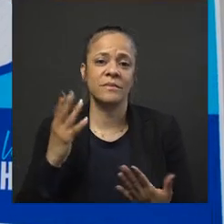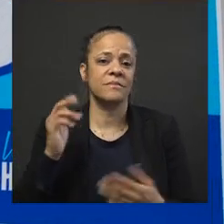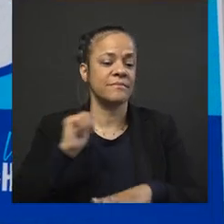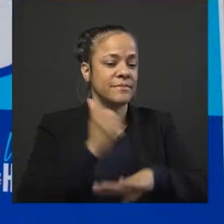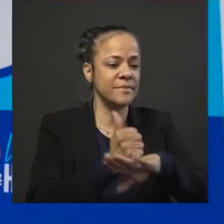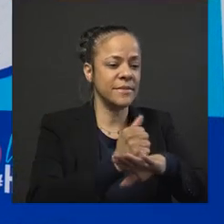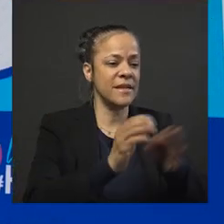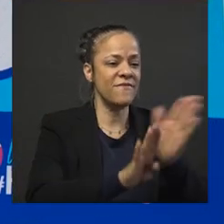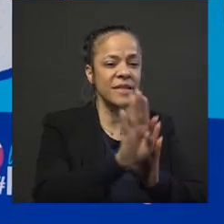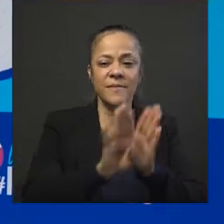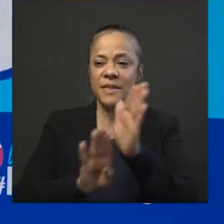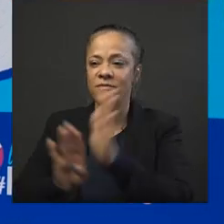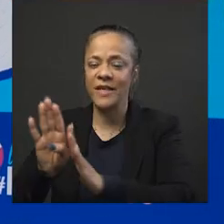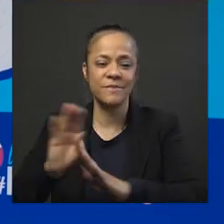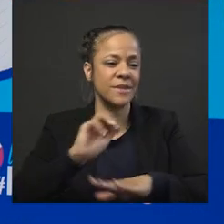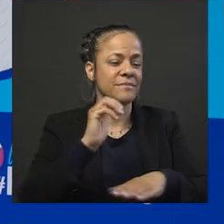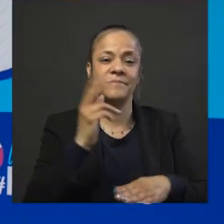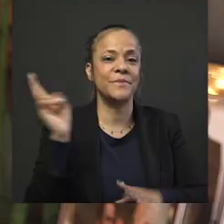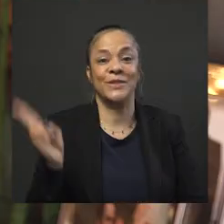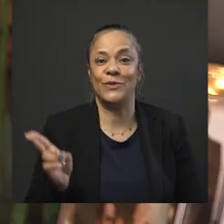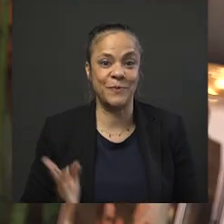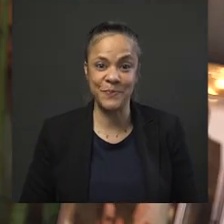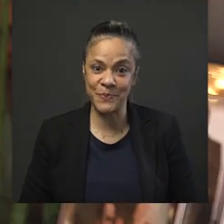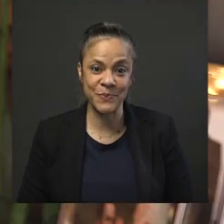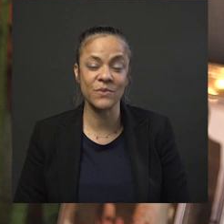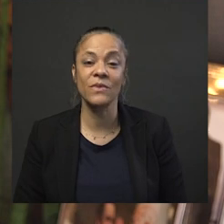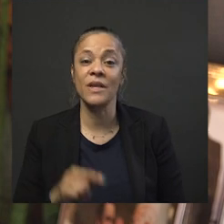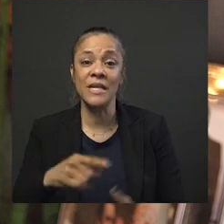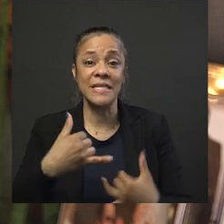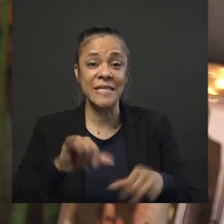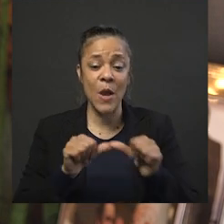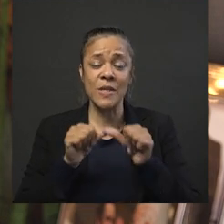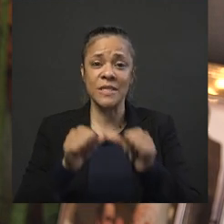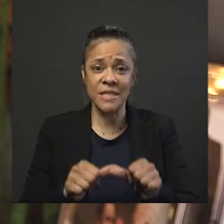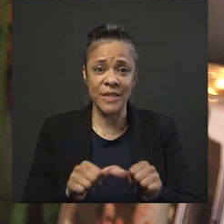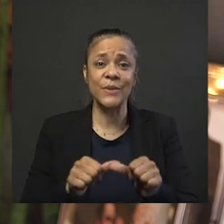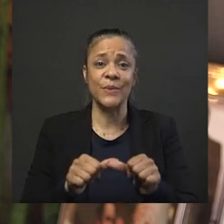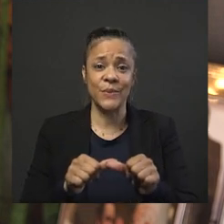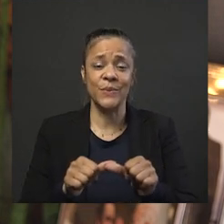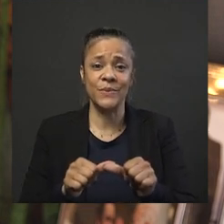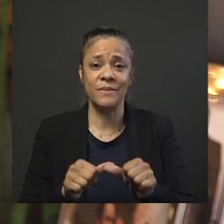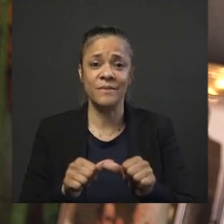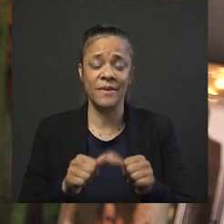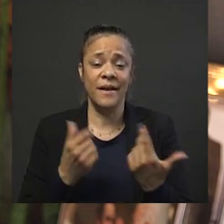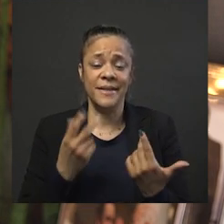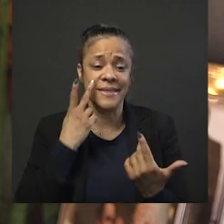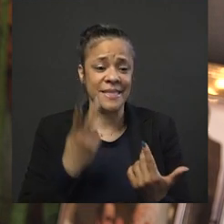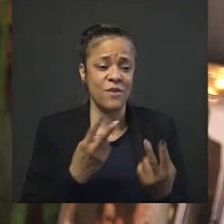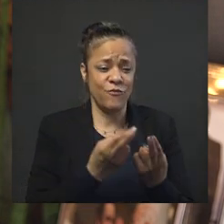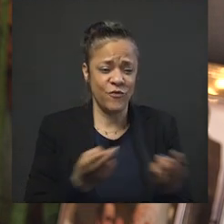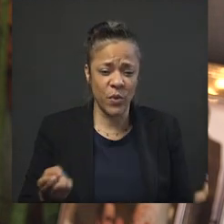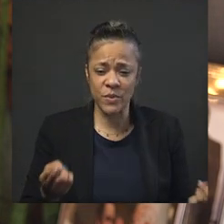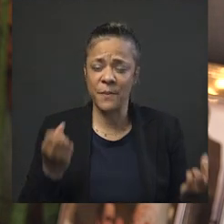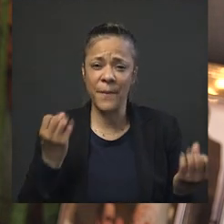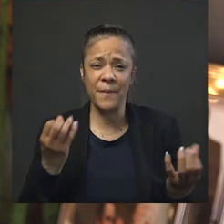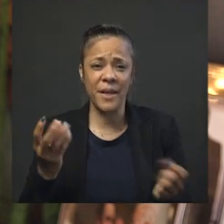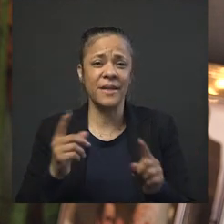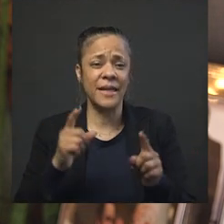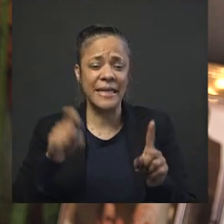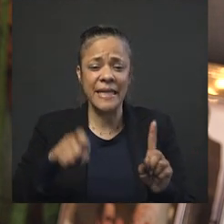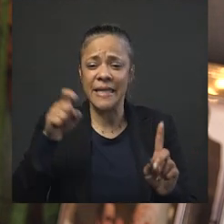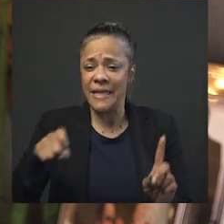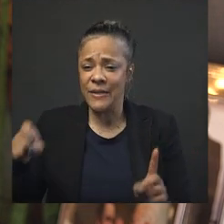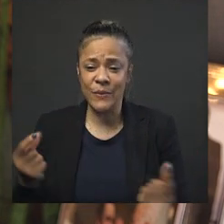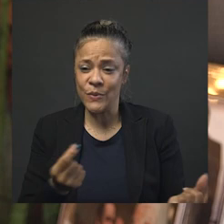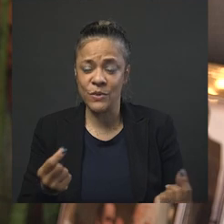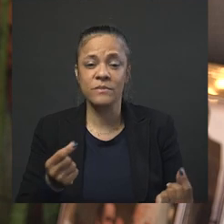historic advancements on nearly every front. While demands for wide-ranging city services and resources reached never-before-seen levels, we